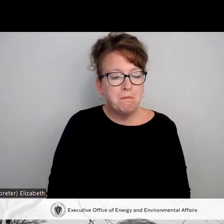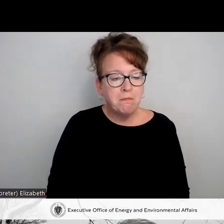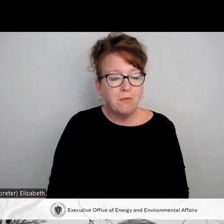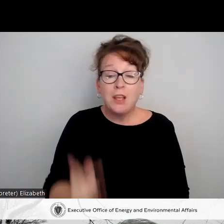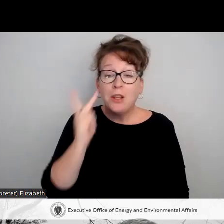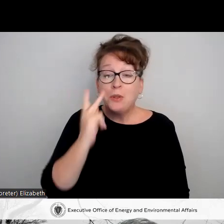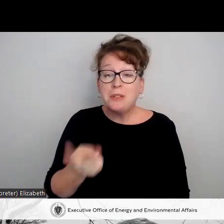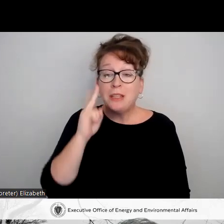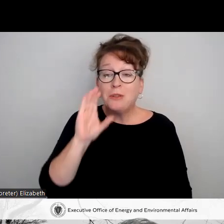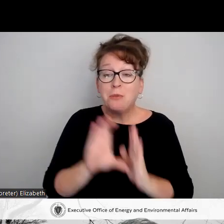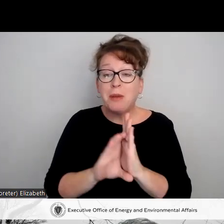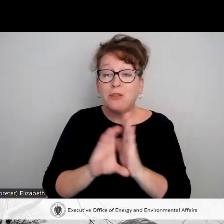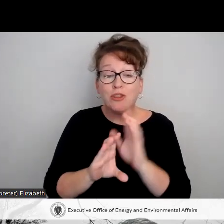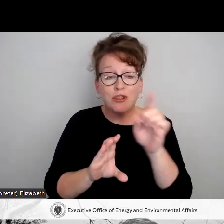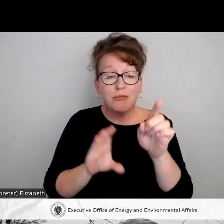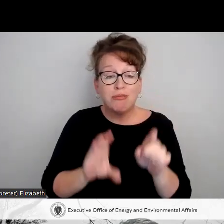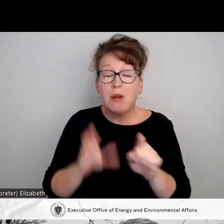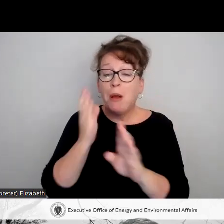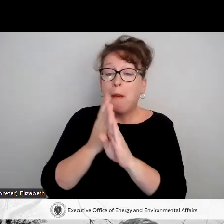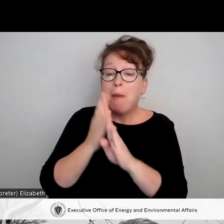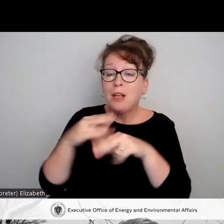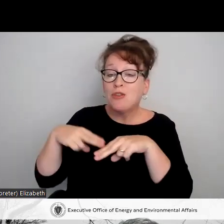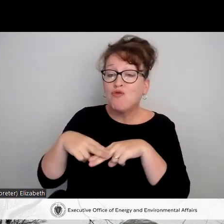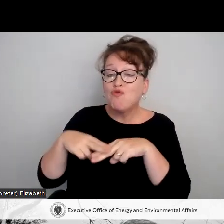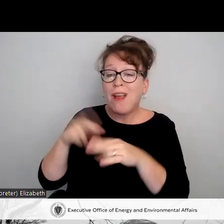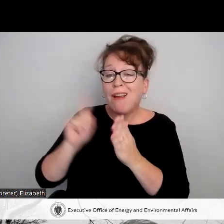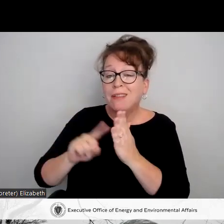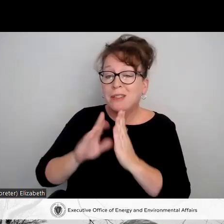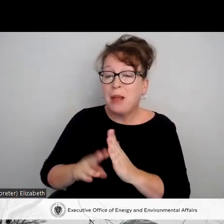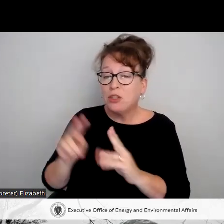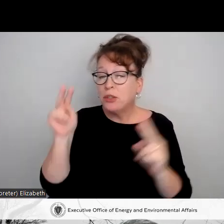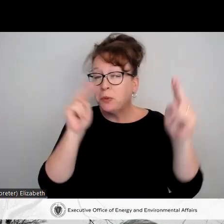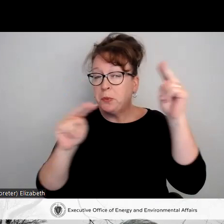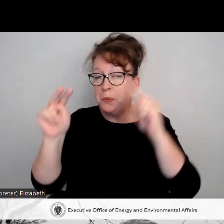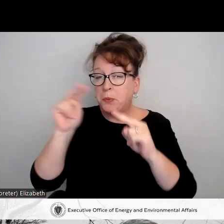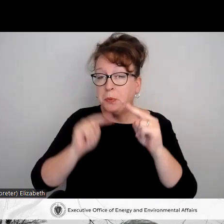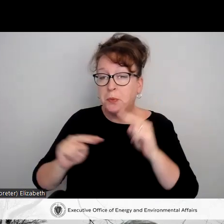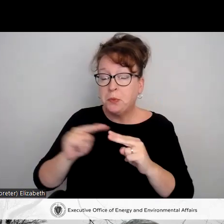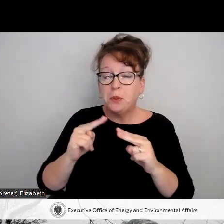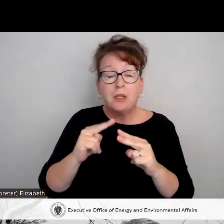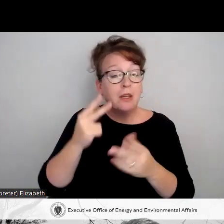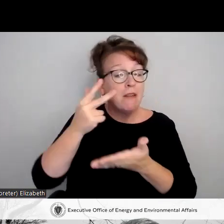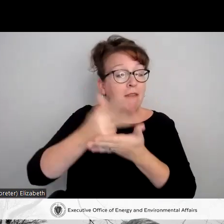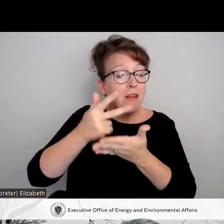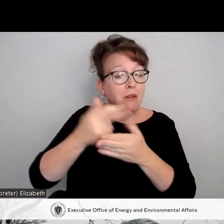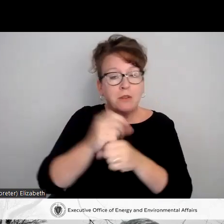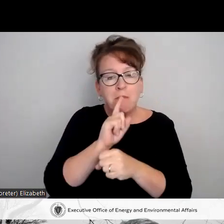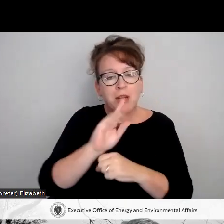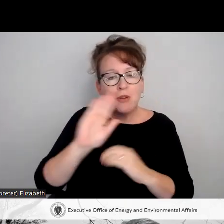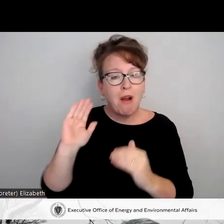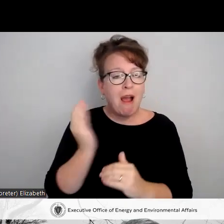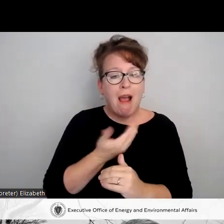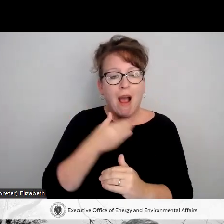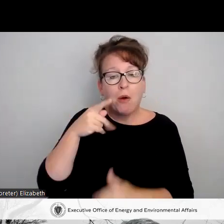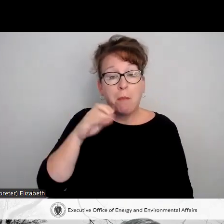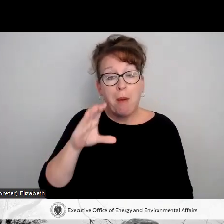of our bus and rail inspectors who are looking at vehicles to make sure that our public transit buses and